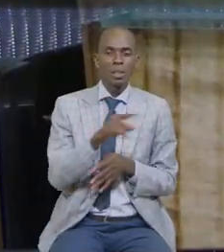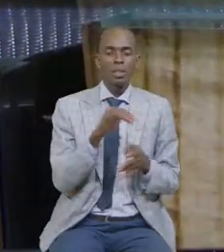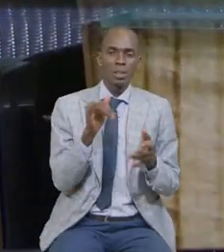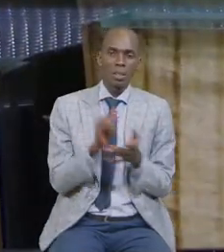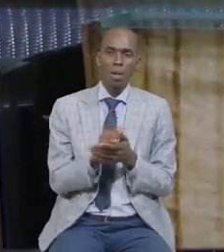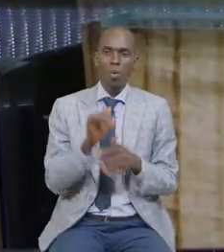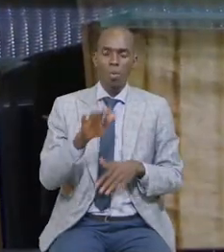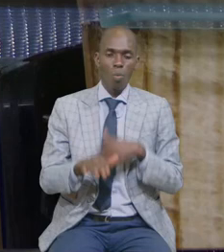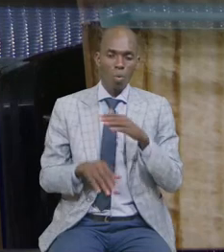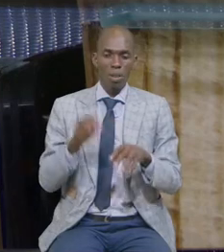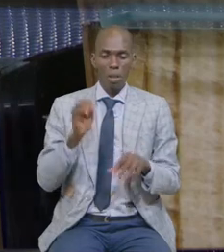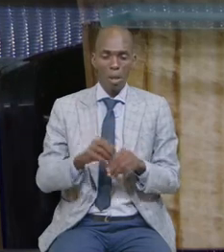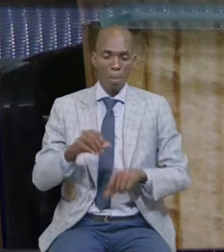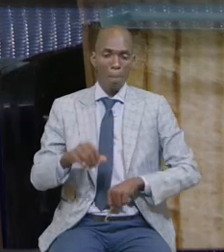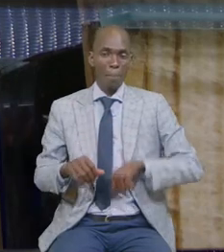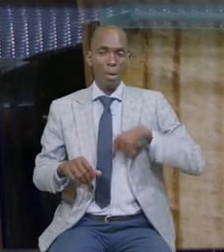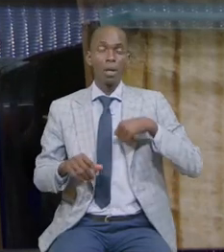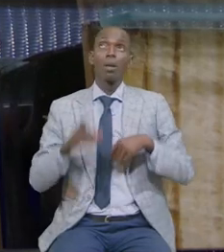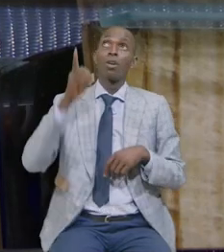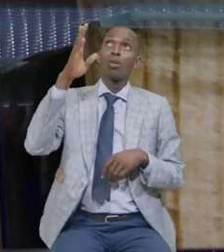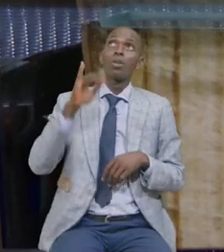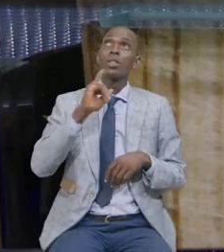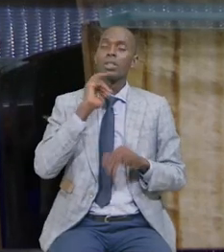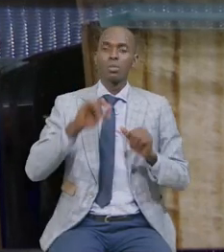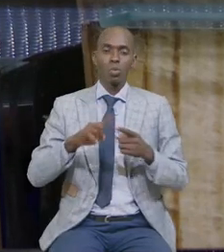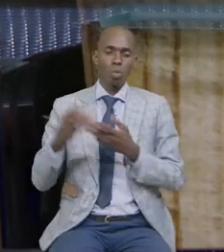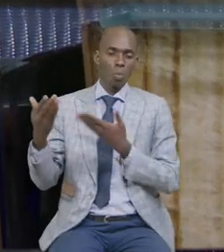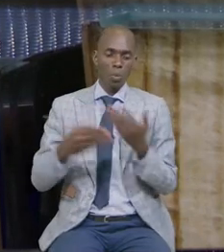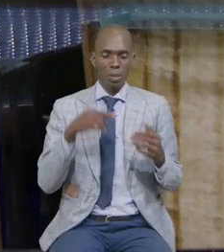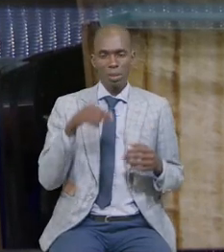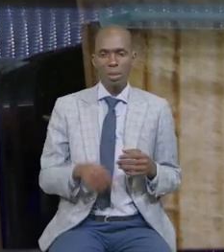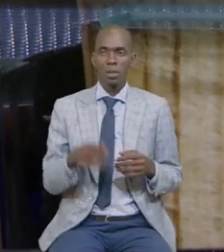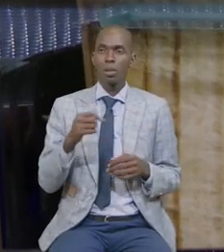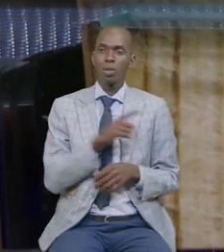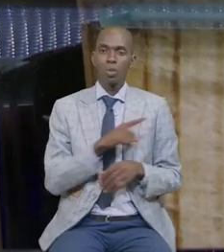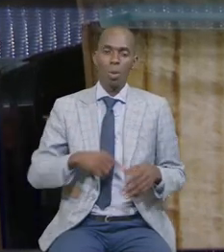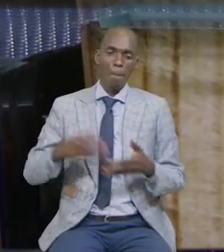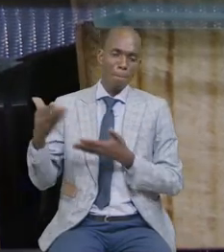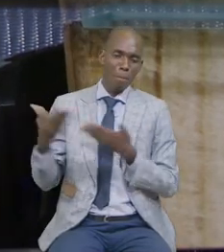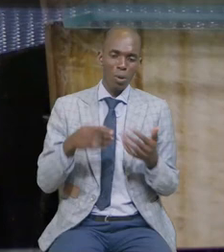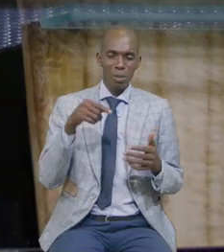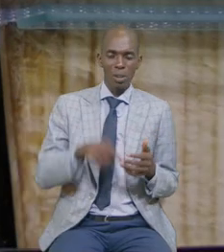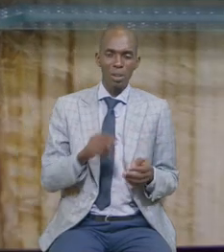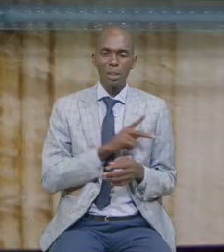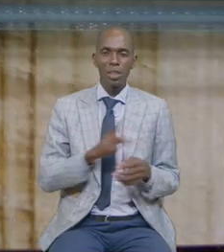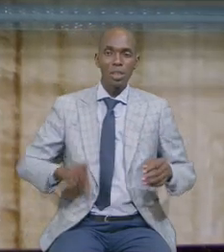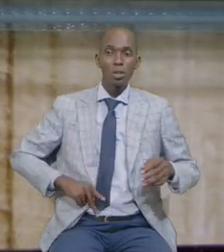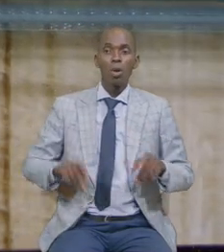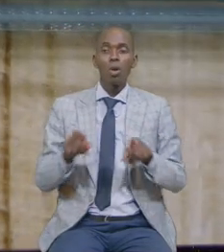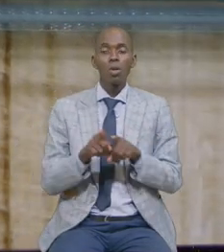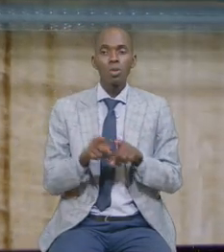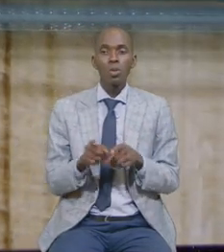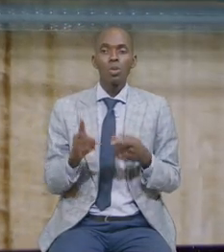able to abuse look at the story of that man the Lord obeys to you even to the point of being